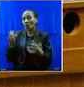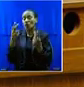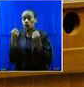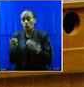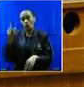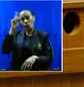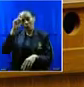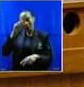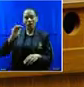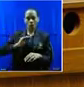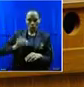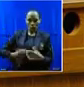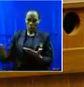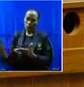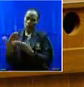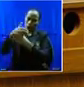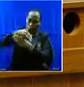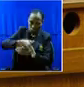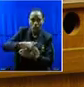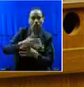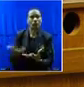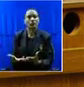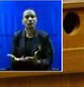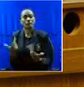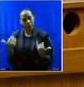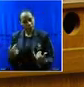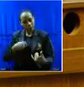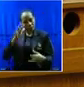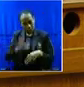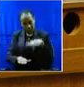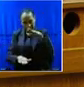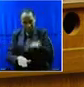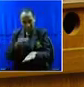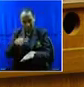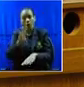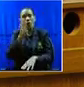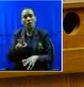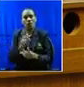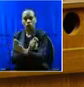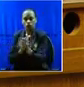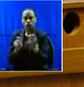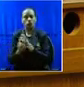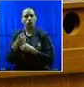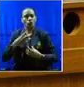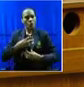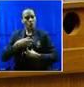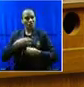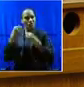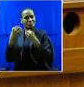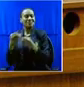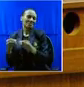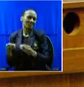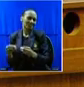women entrants, and take deliberate steps to change ownership and productive